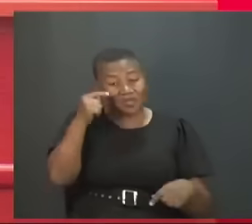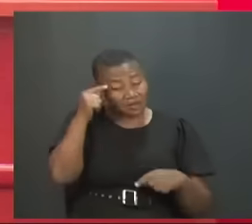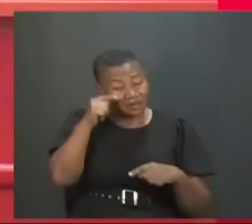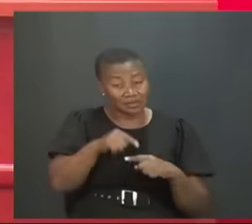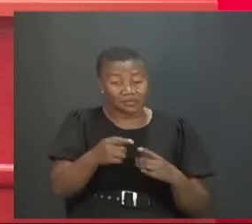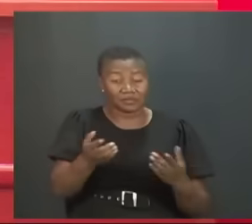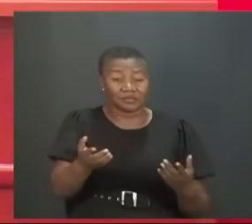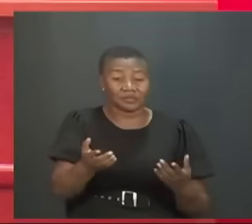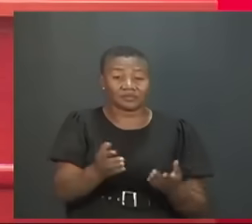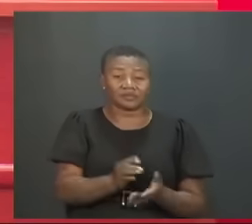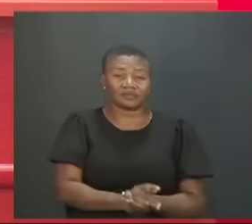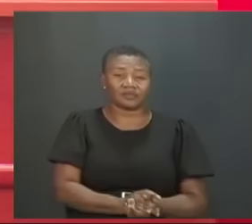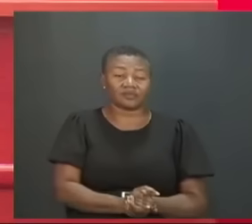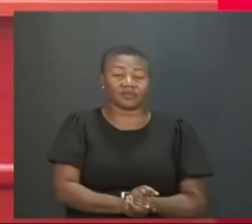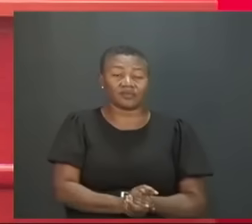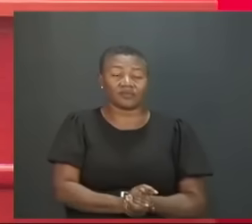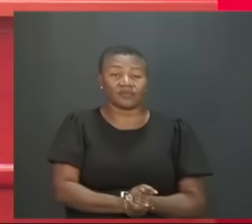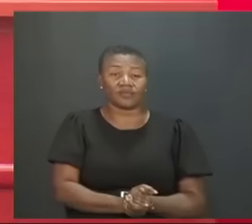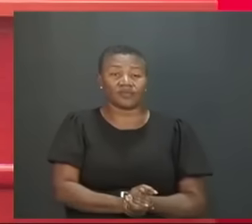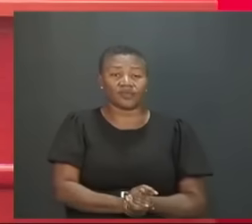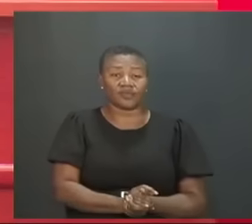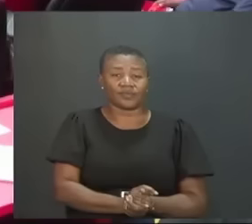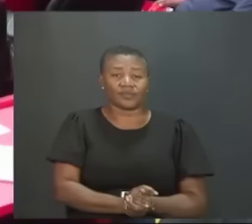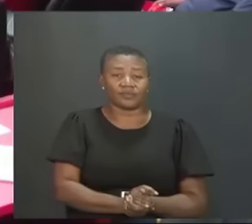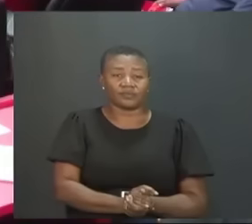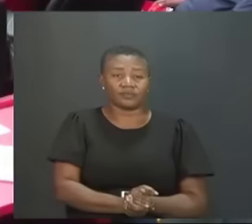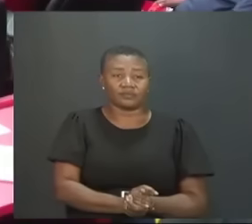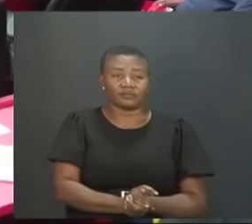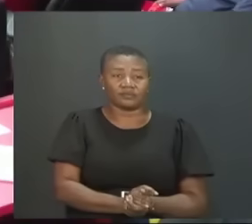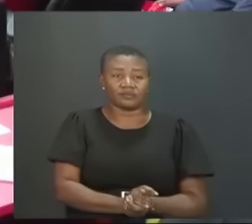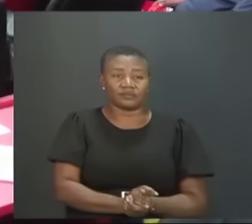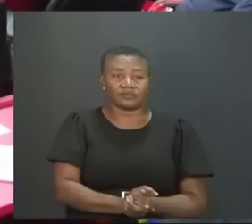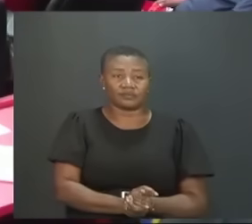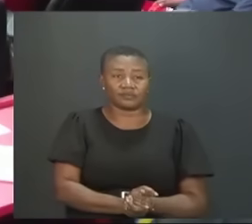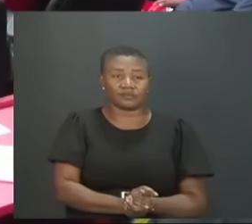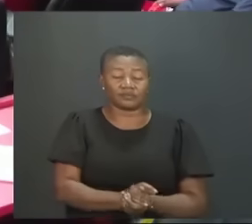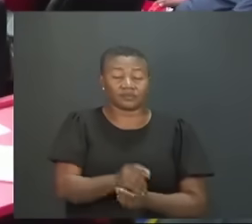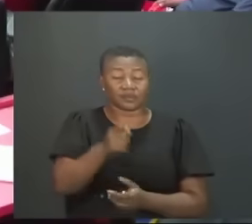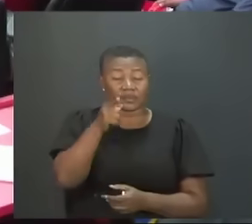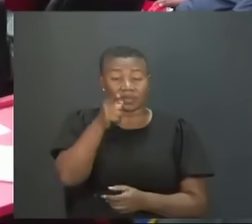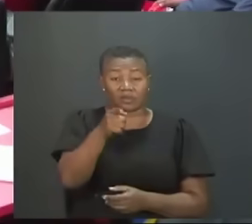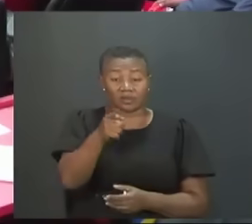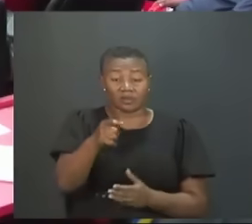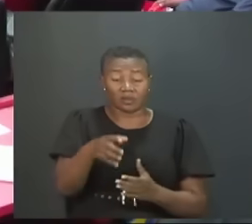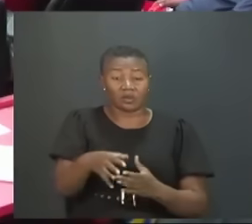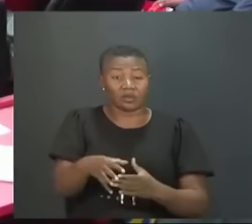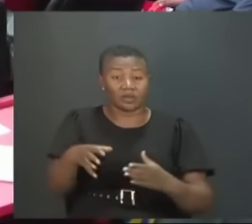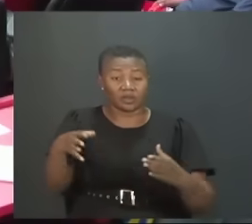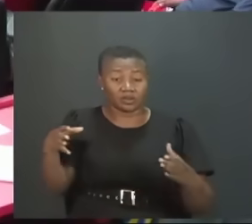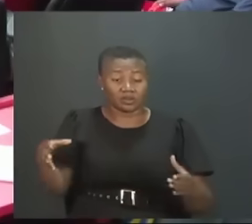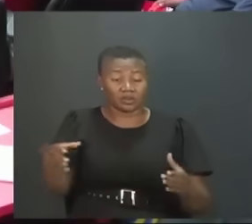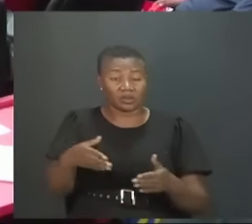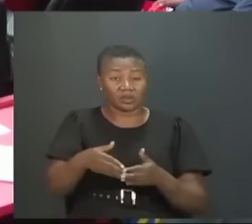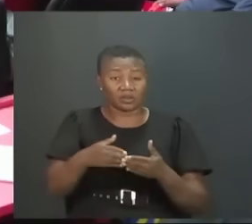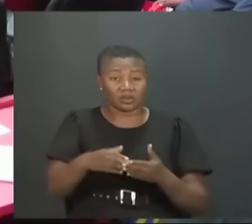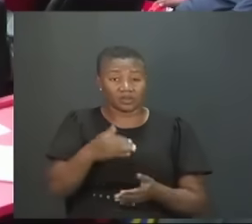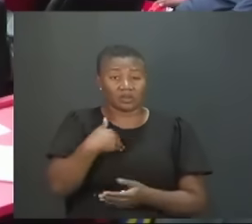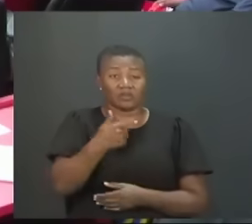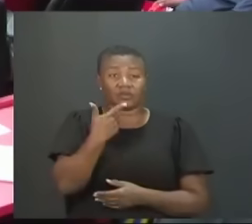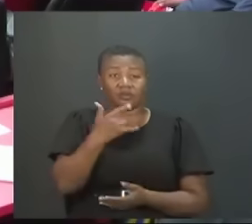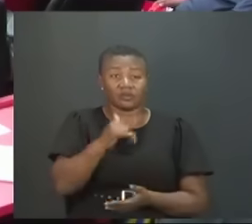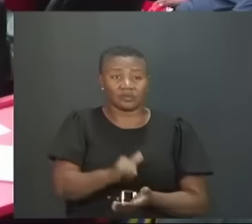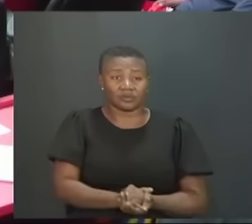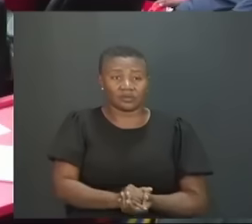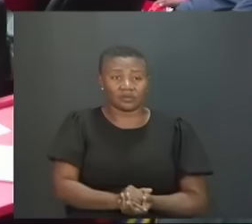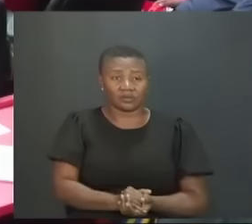Mr. Speaker, with respect, he has confirmed that there has